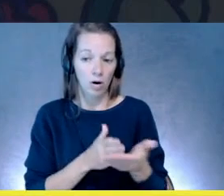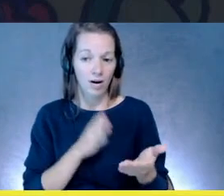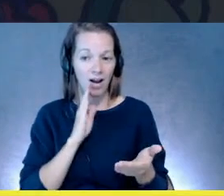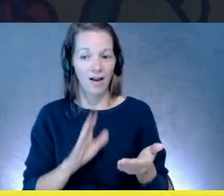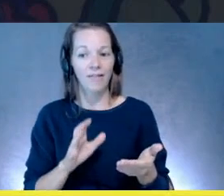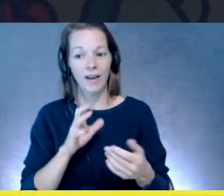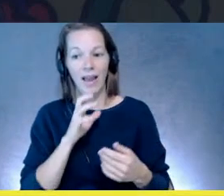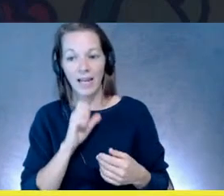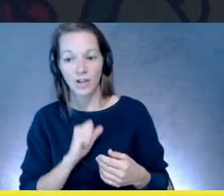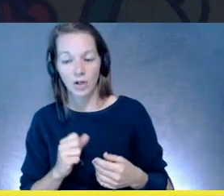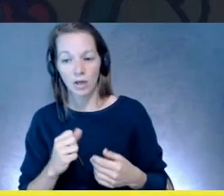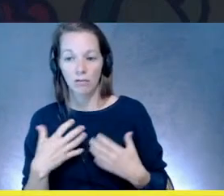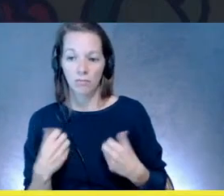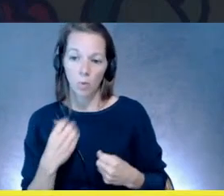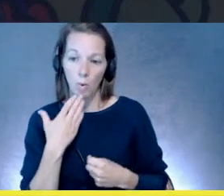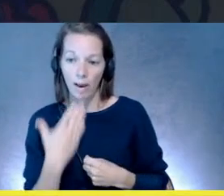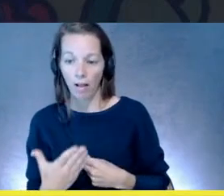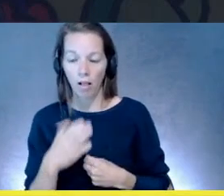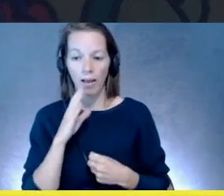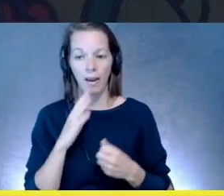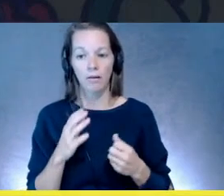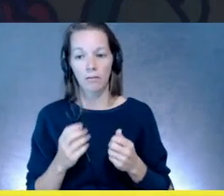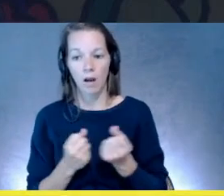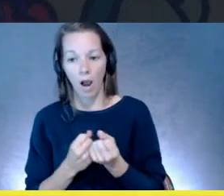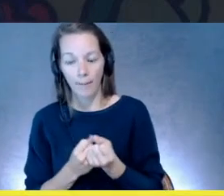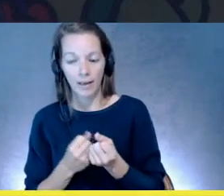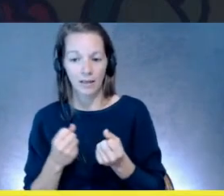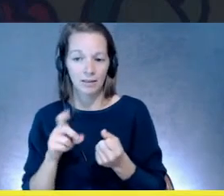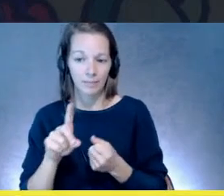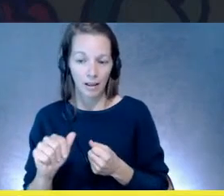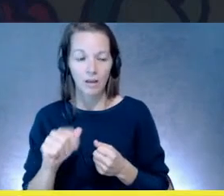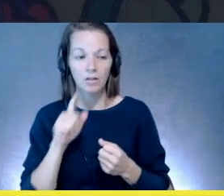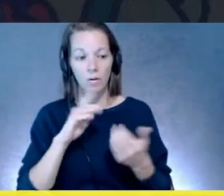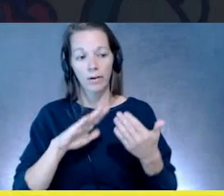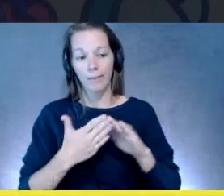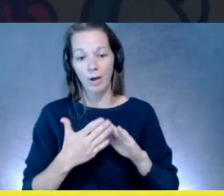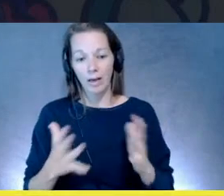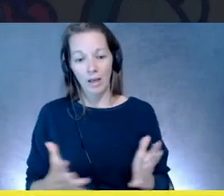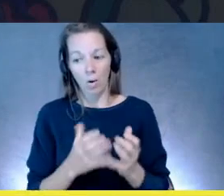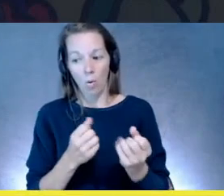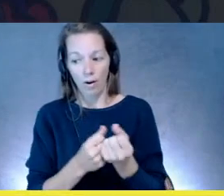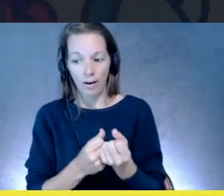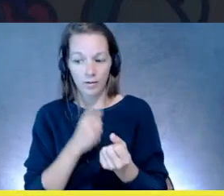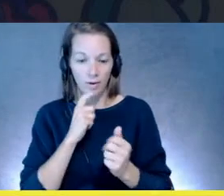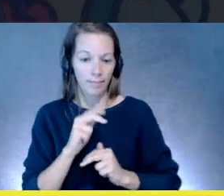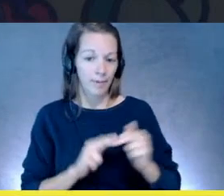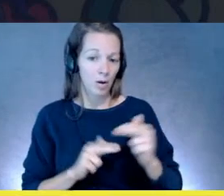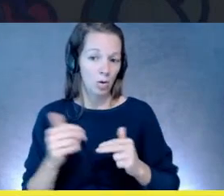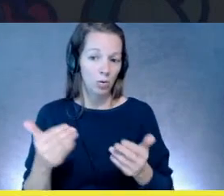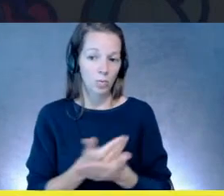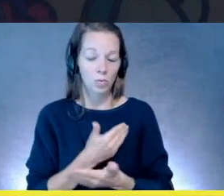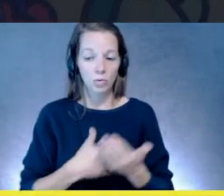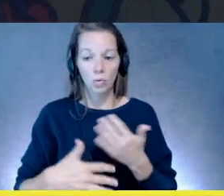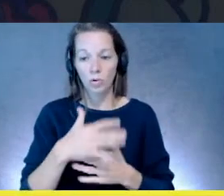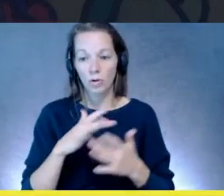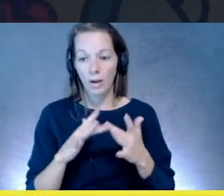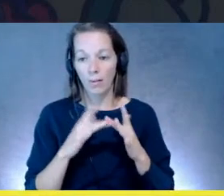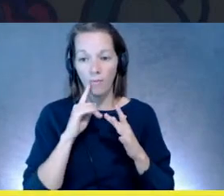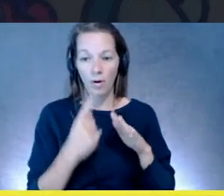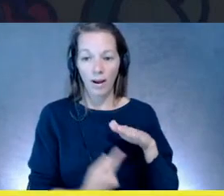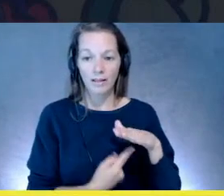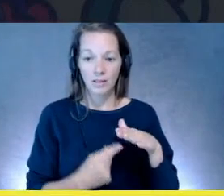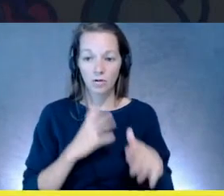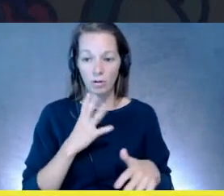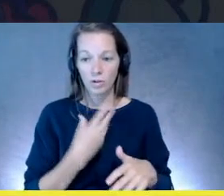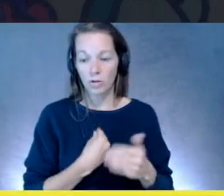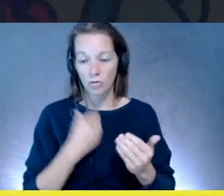and accommodating disability. And so community organizing could really build new social networks for any isolated transgender